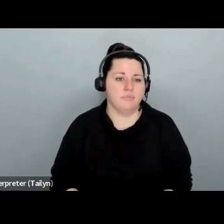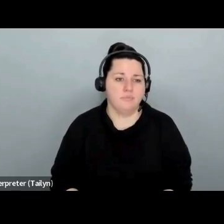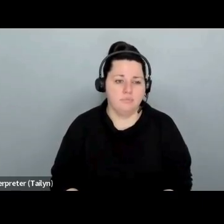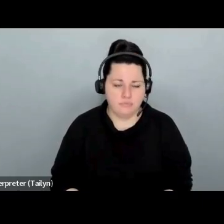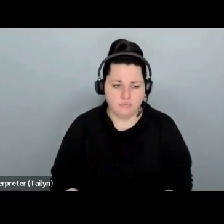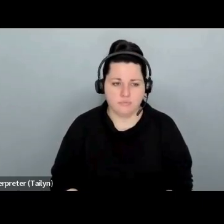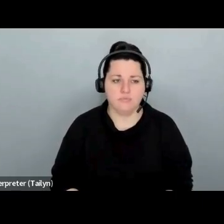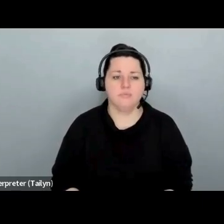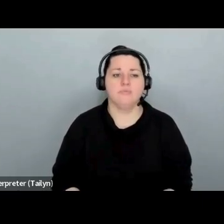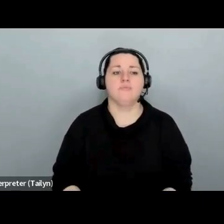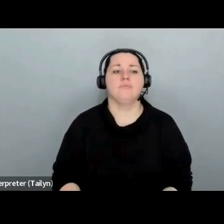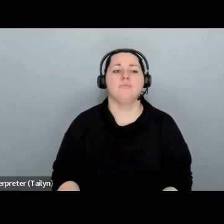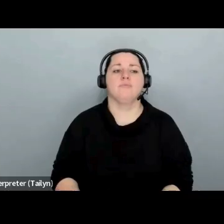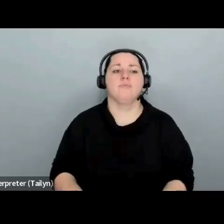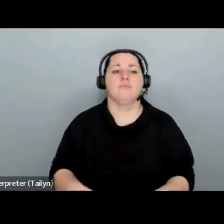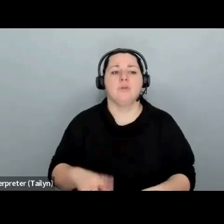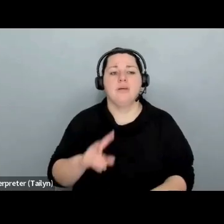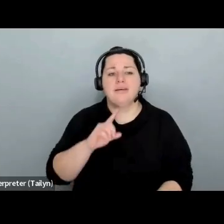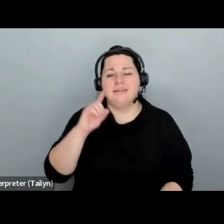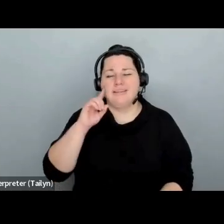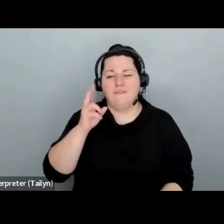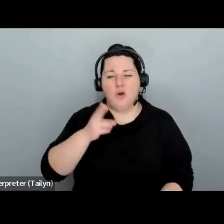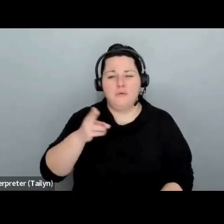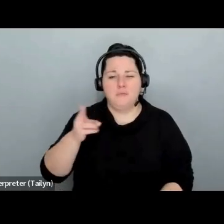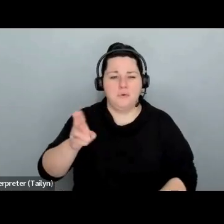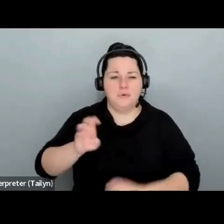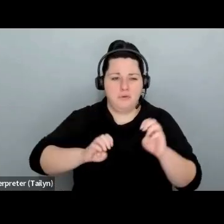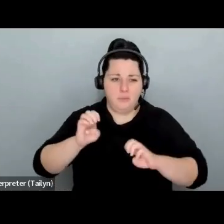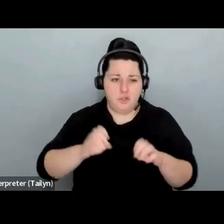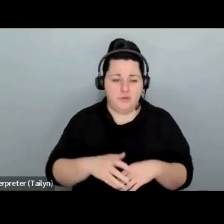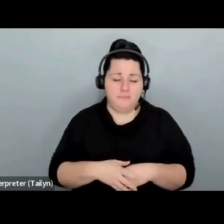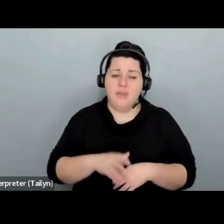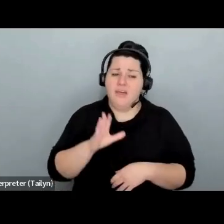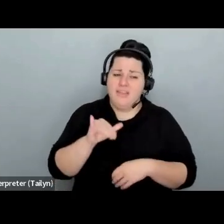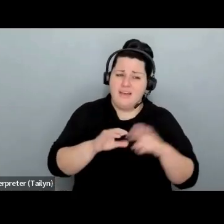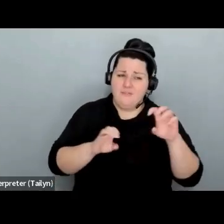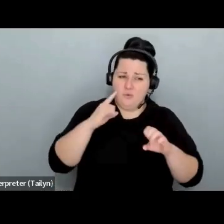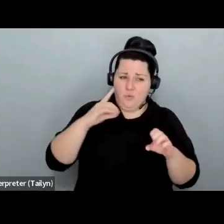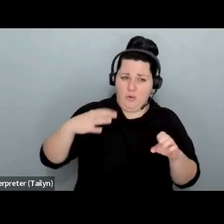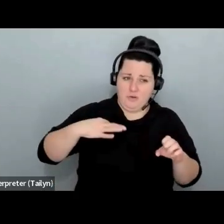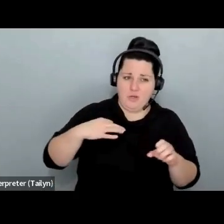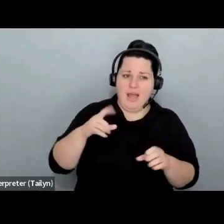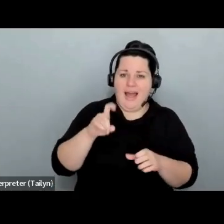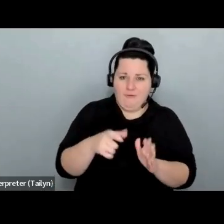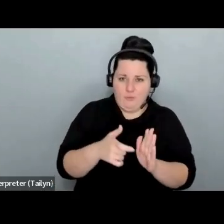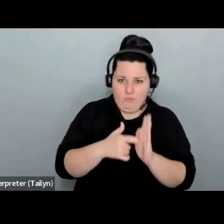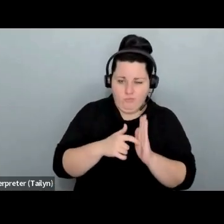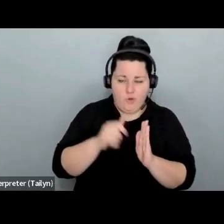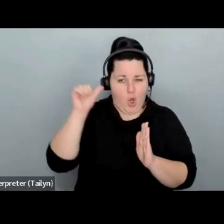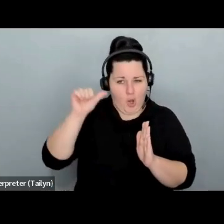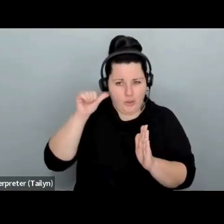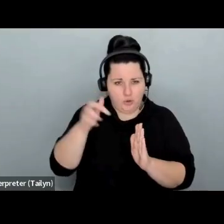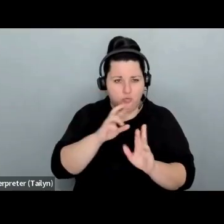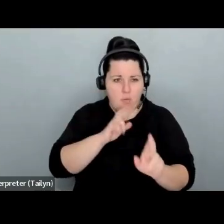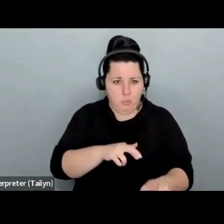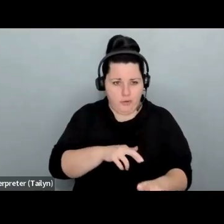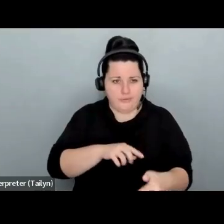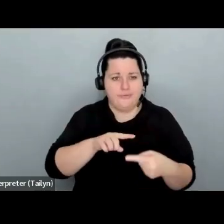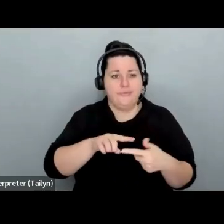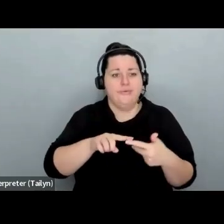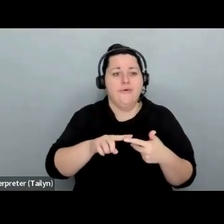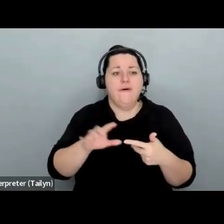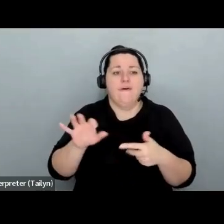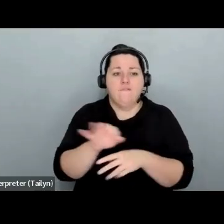Deaf or hard of hearing evaluation. An evaluation for eligibility must include an audiological report, a